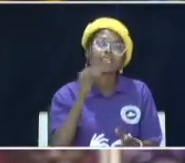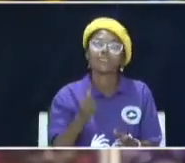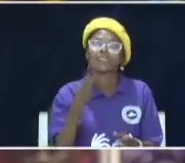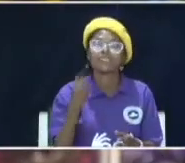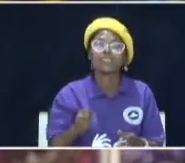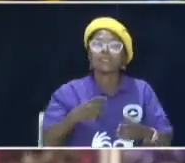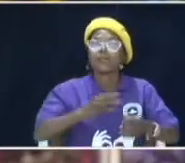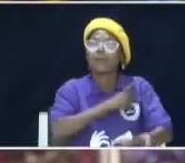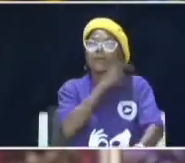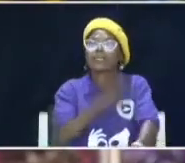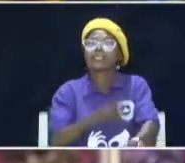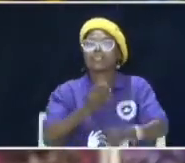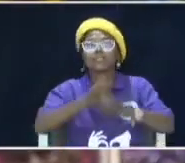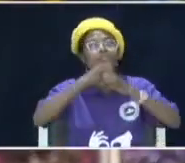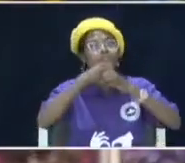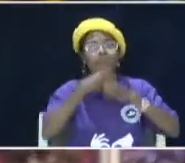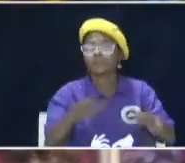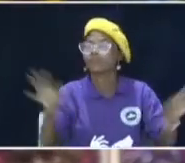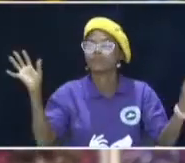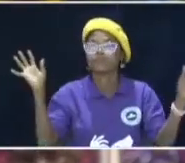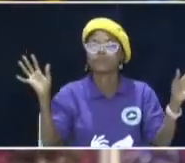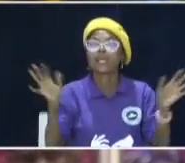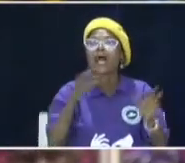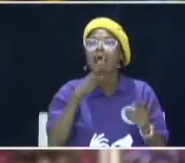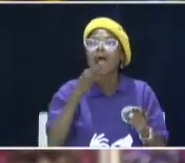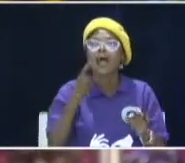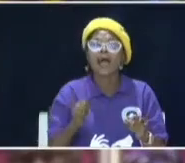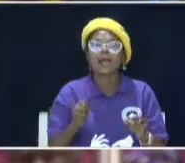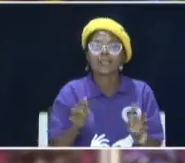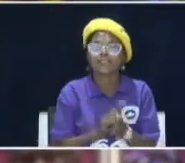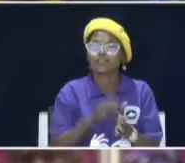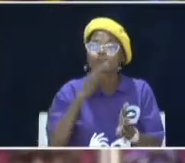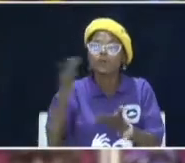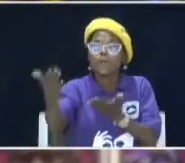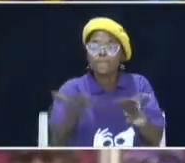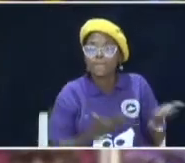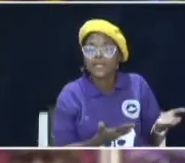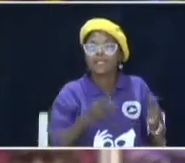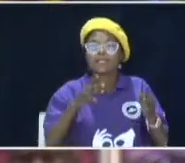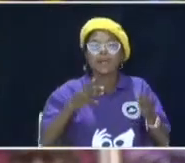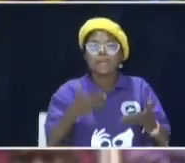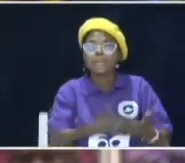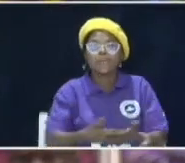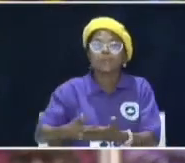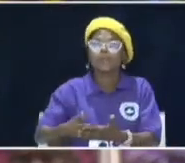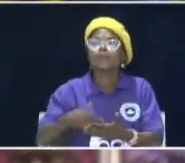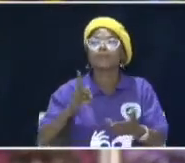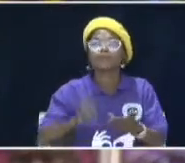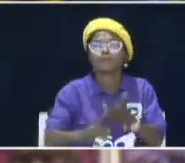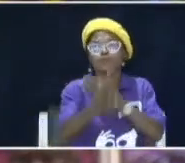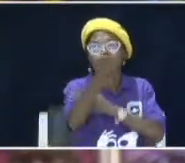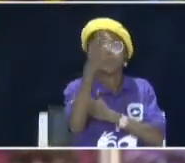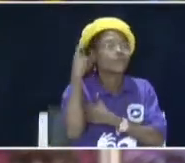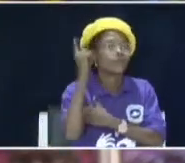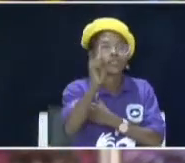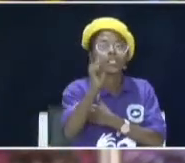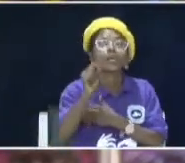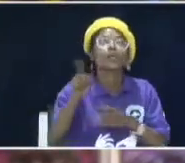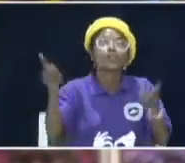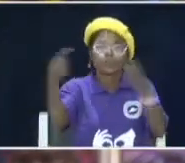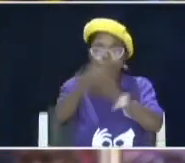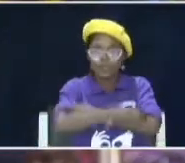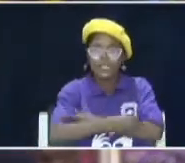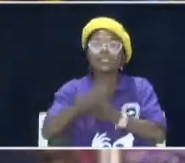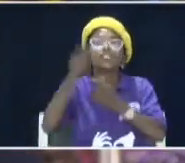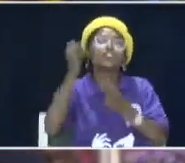to God that she would bring the baby to God for testimony. Today, she has brought a